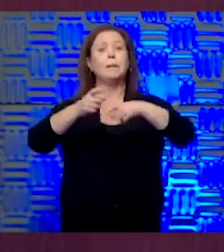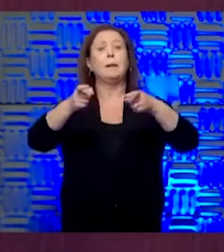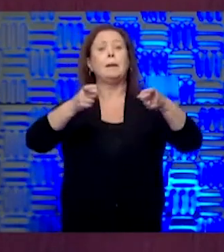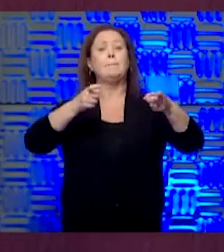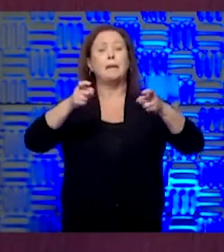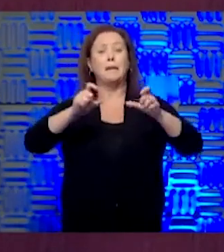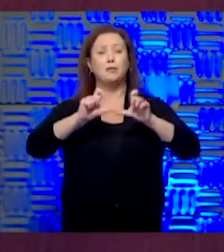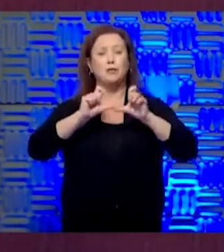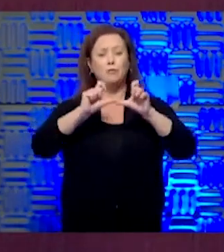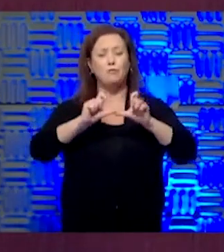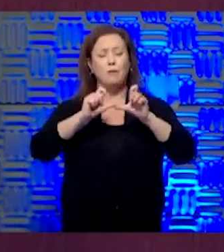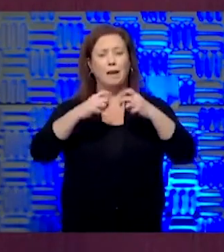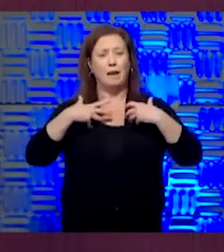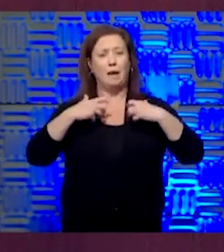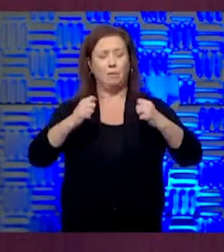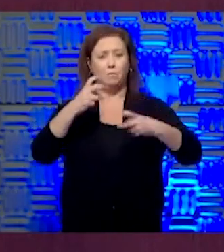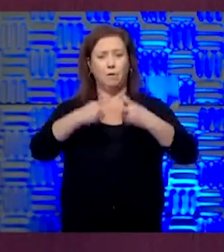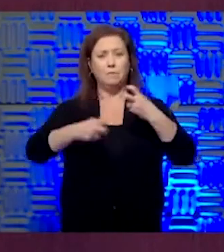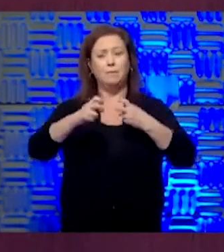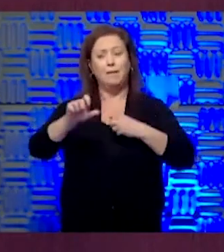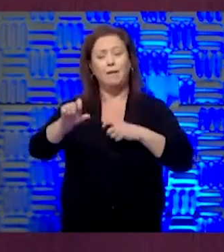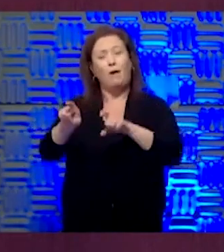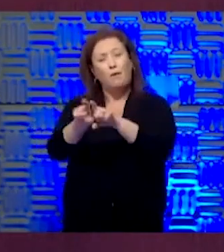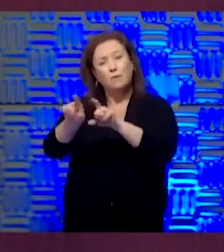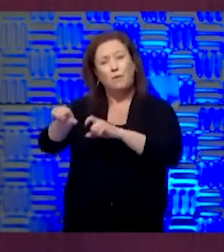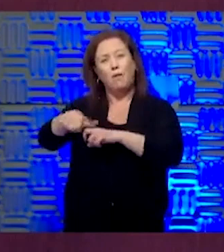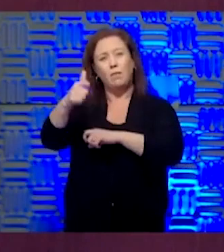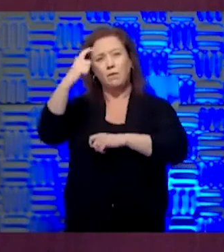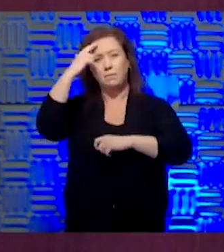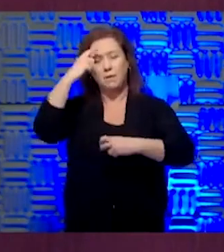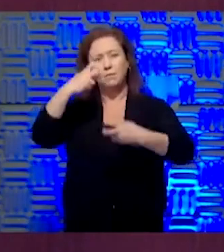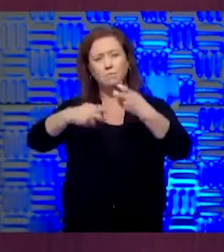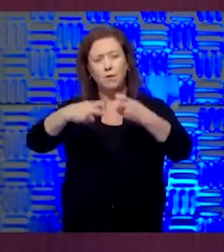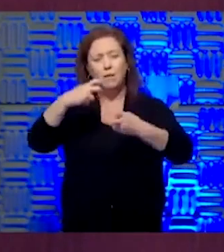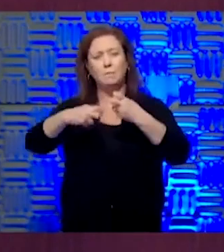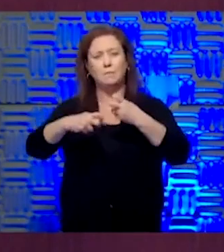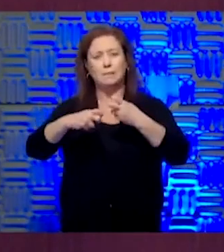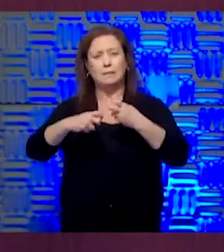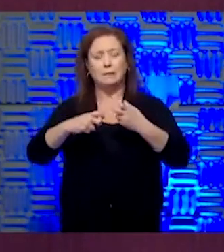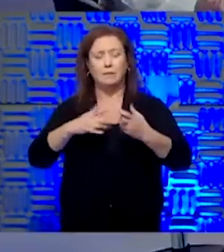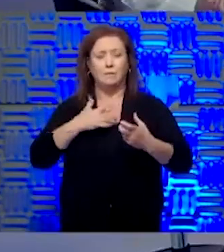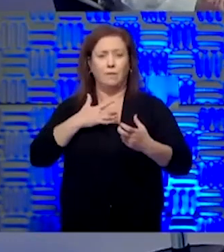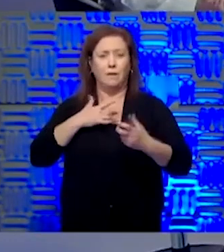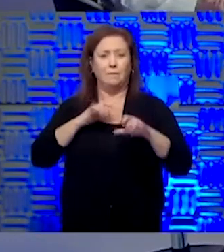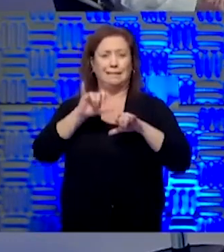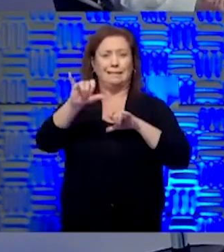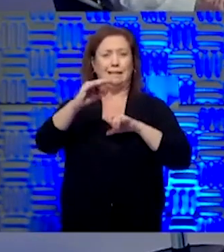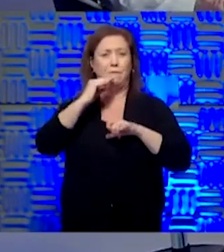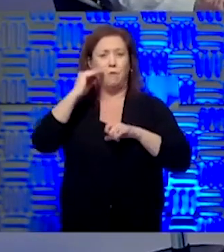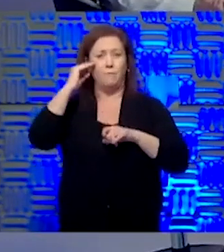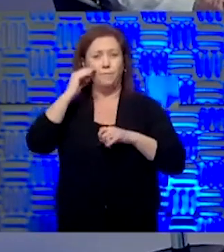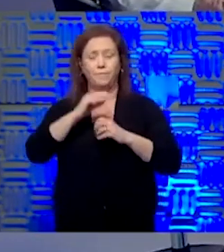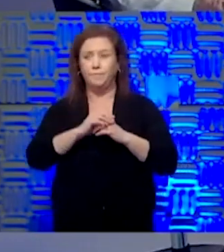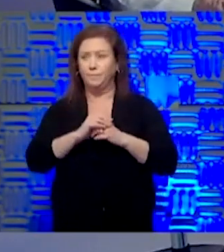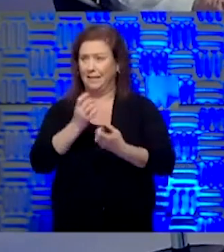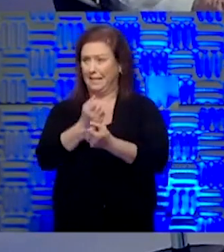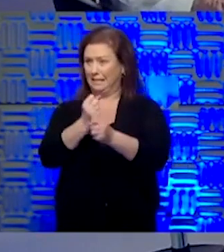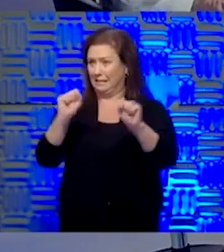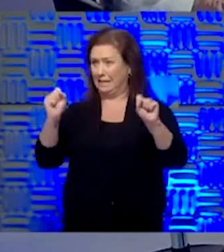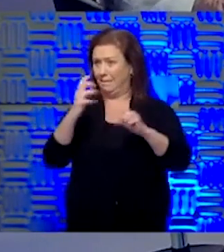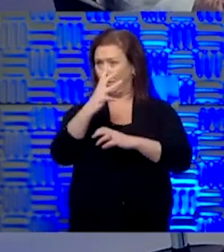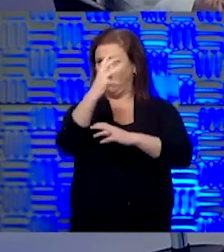chronic or acute conditions, but also some of the other mental struggles that go with being home and being isolated. Is it safe to go out if you have a chronic condition,